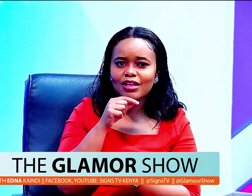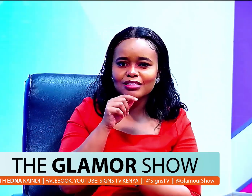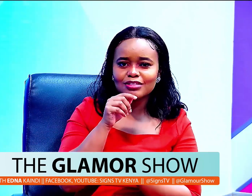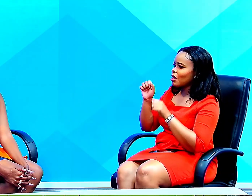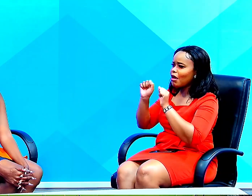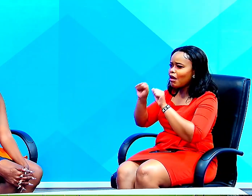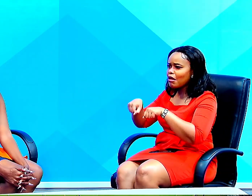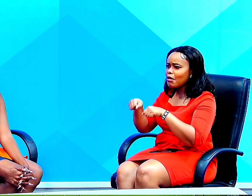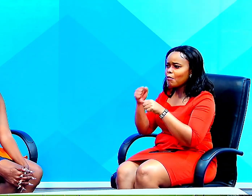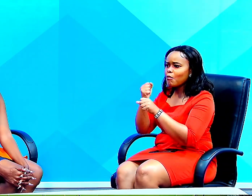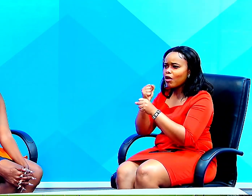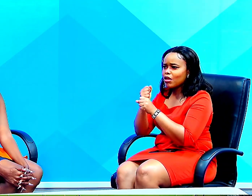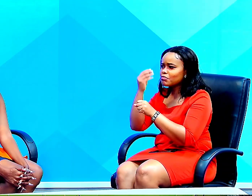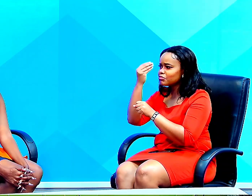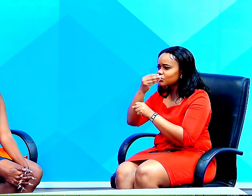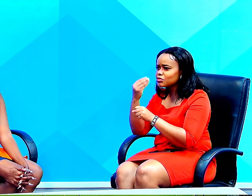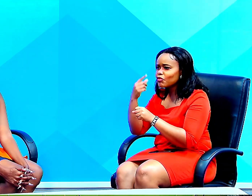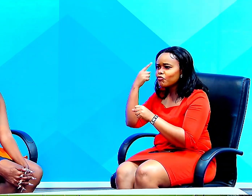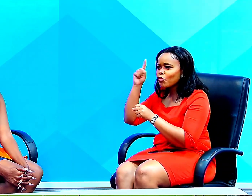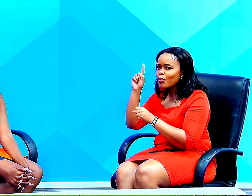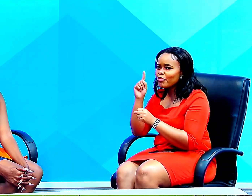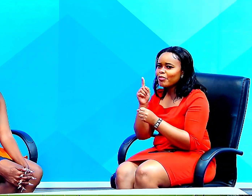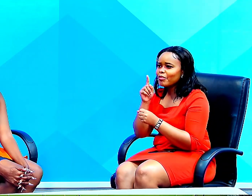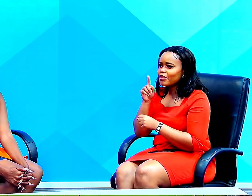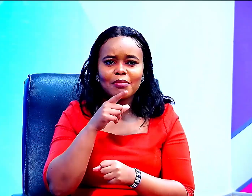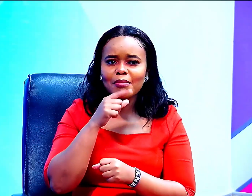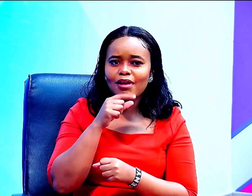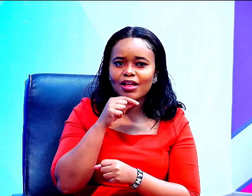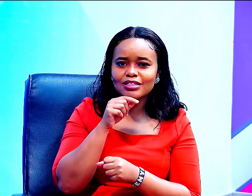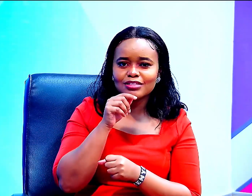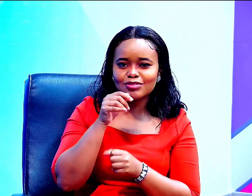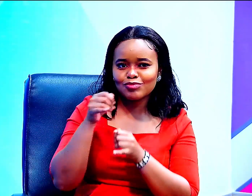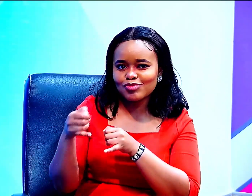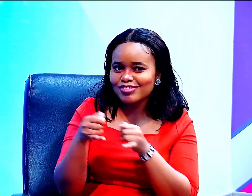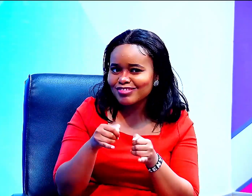Can you do makeup for maybe a man who's a model?